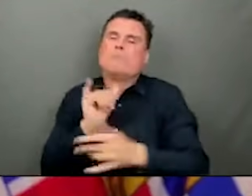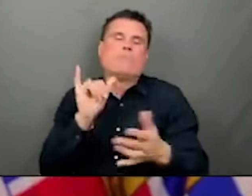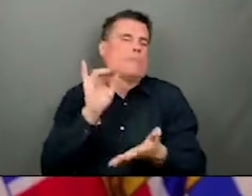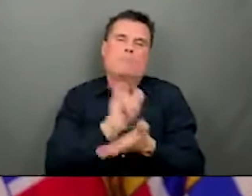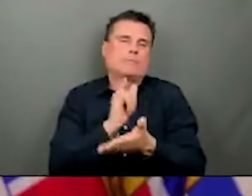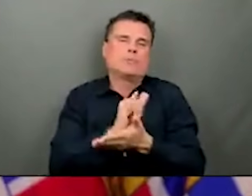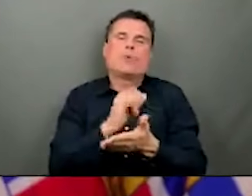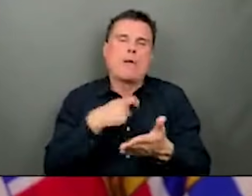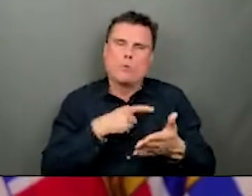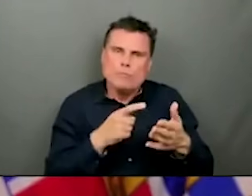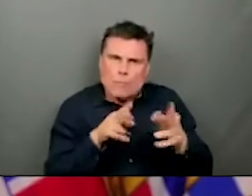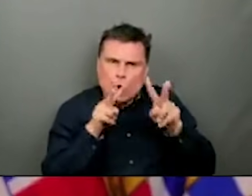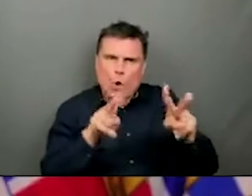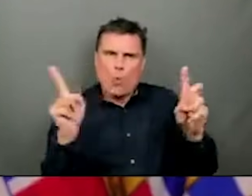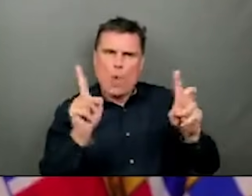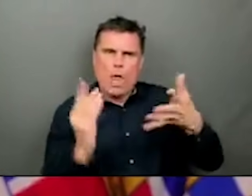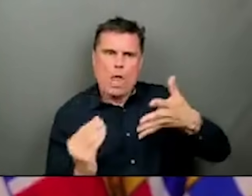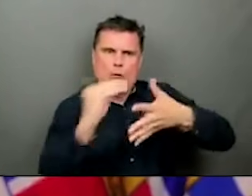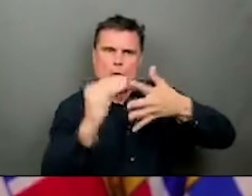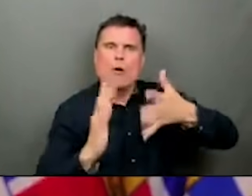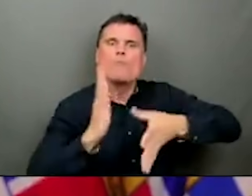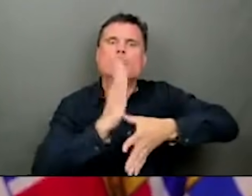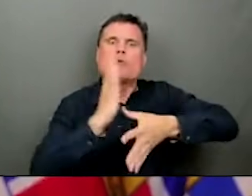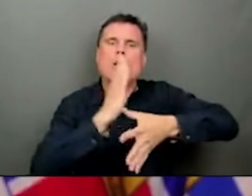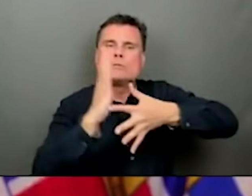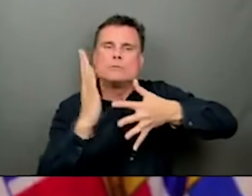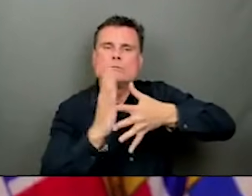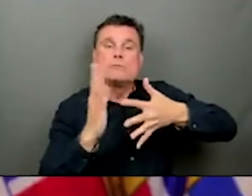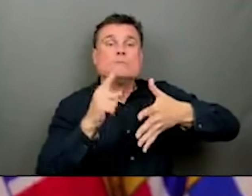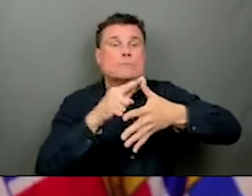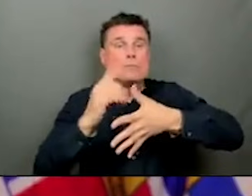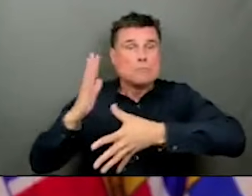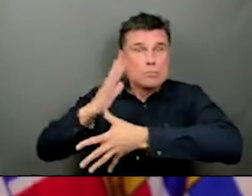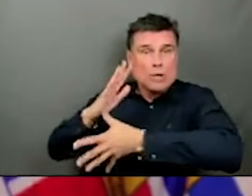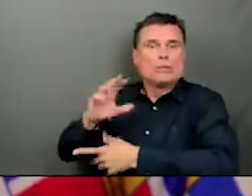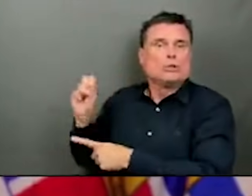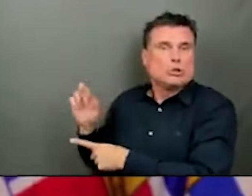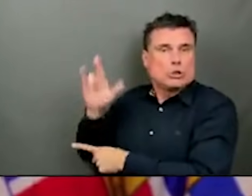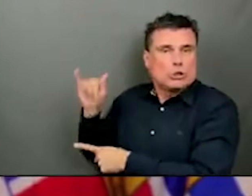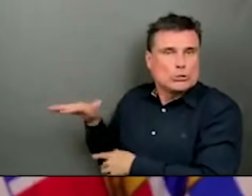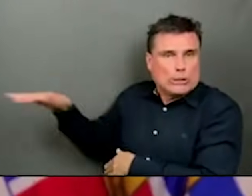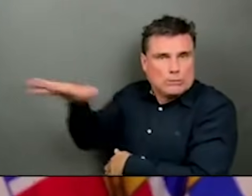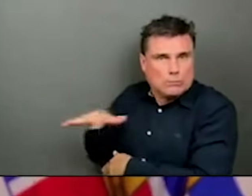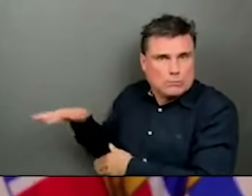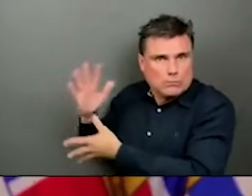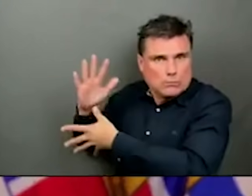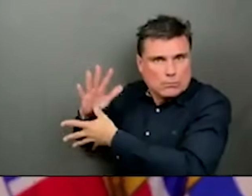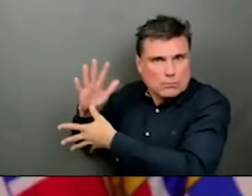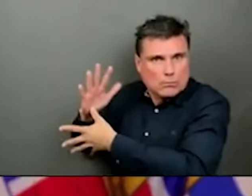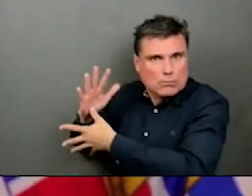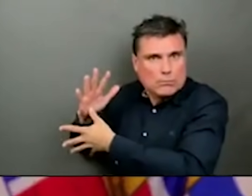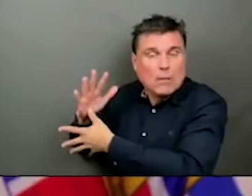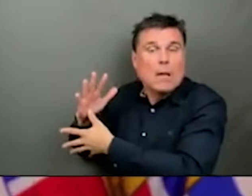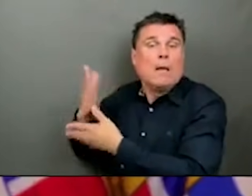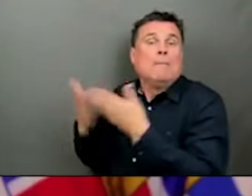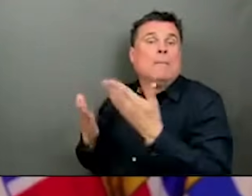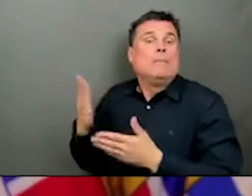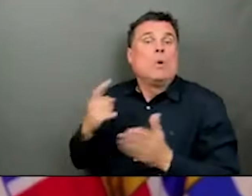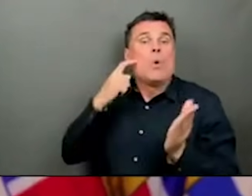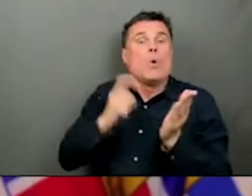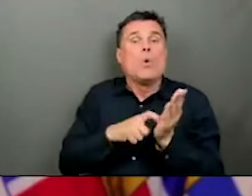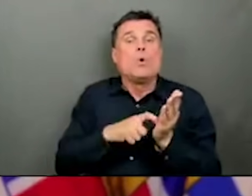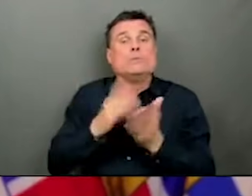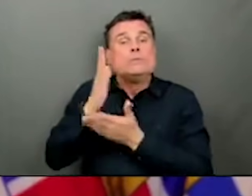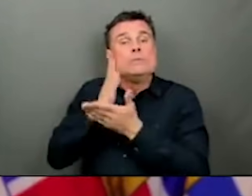started before some of the other areas in Fraser Health. So that continues, and will continue.